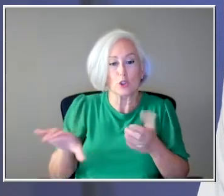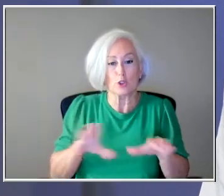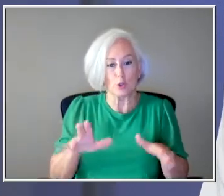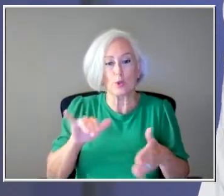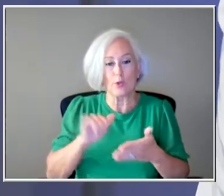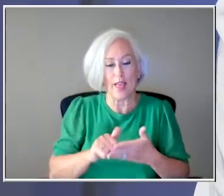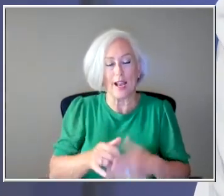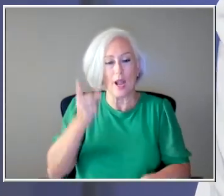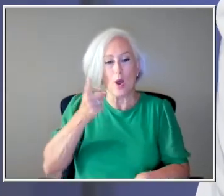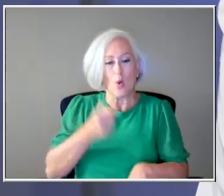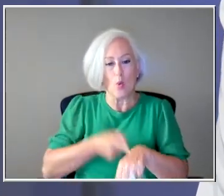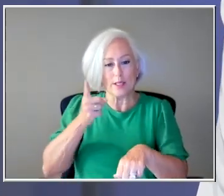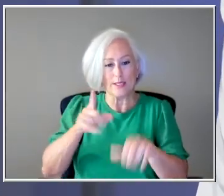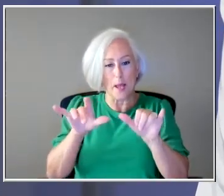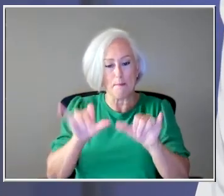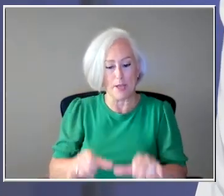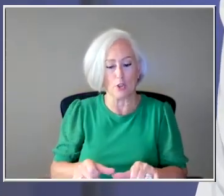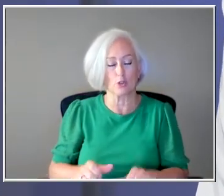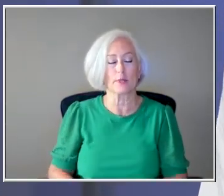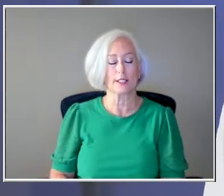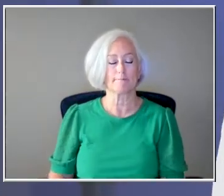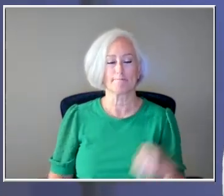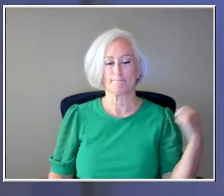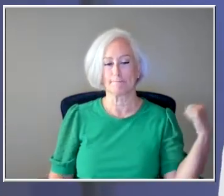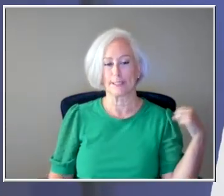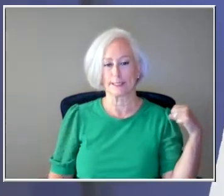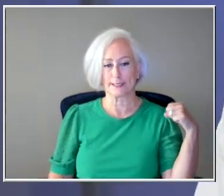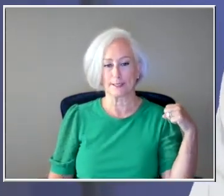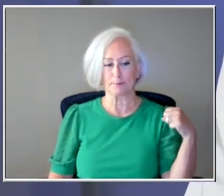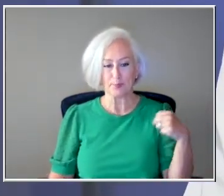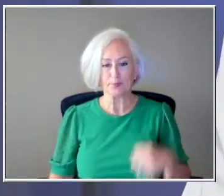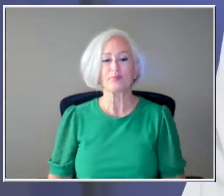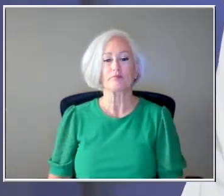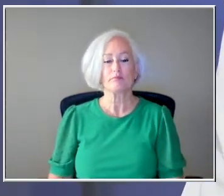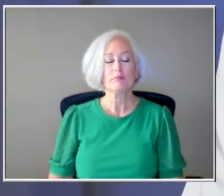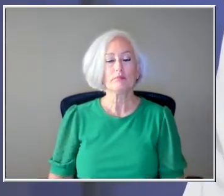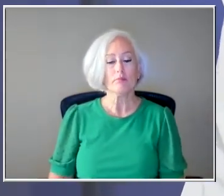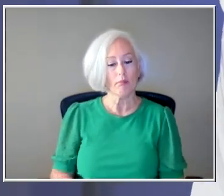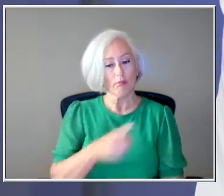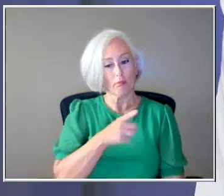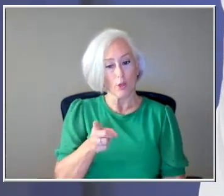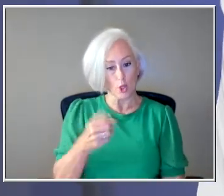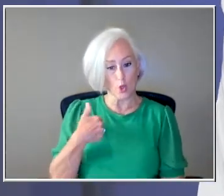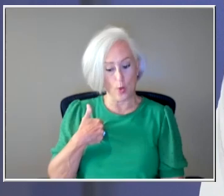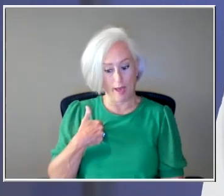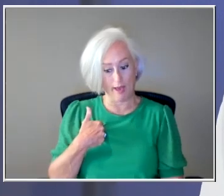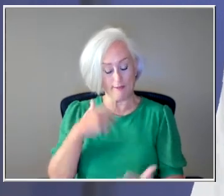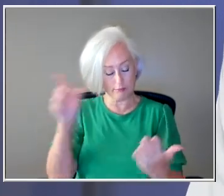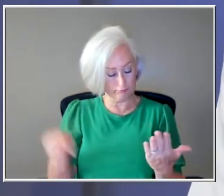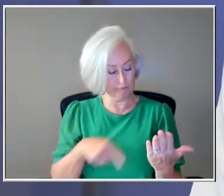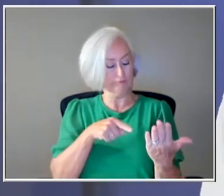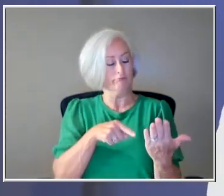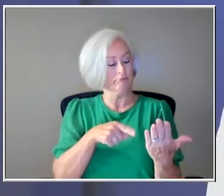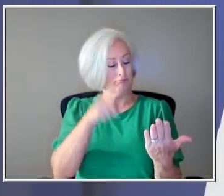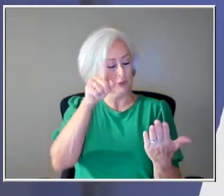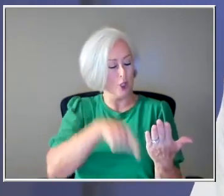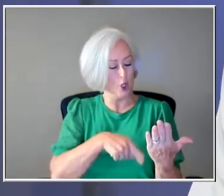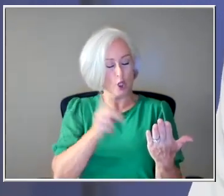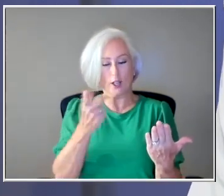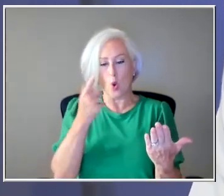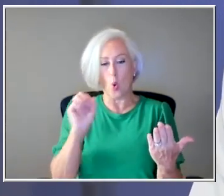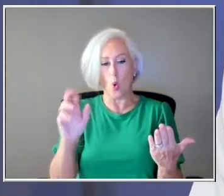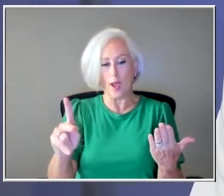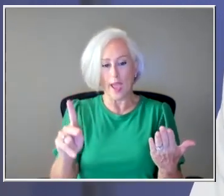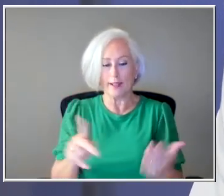one-time measurement. Yes. And if you've got that and it's all okay, you probably don't need to repeat that again for